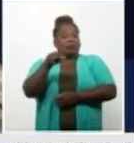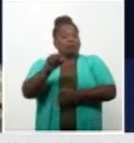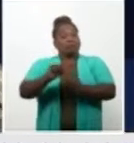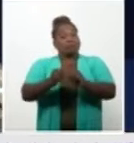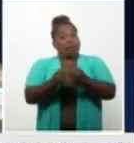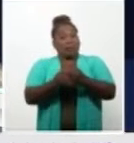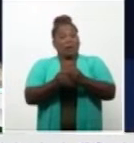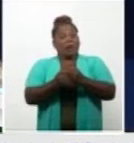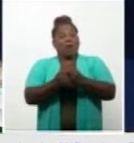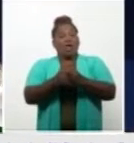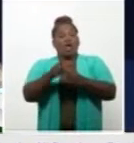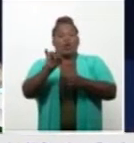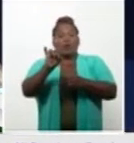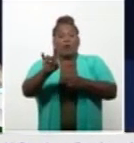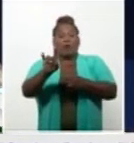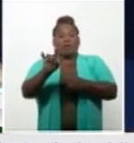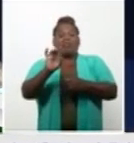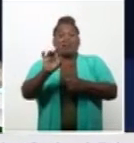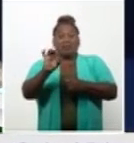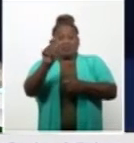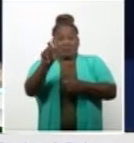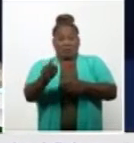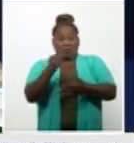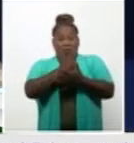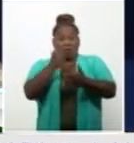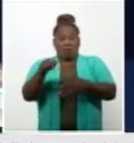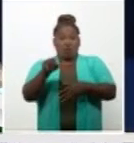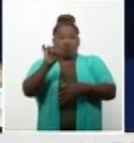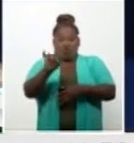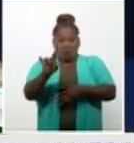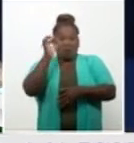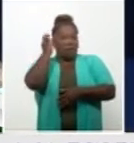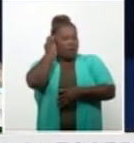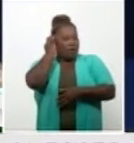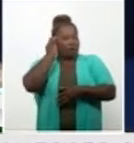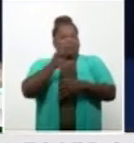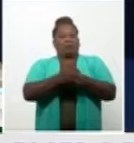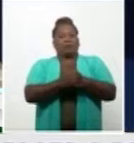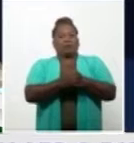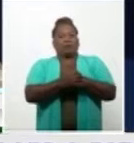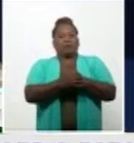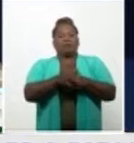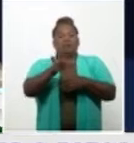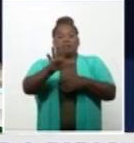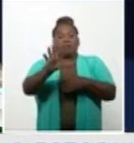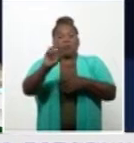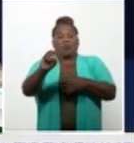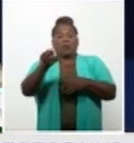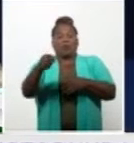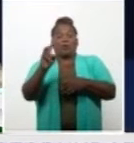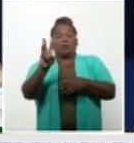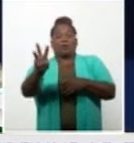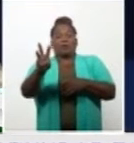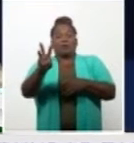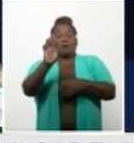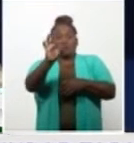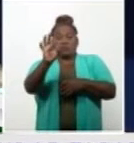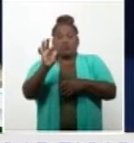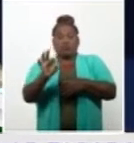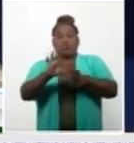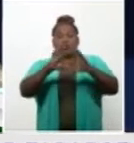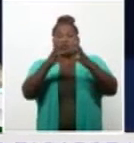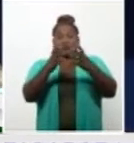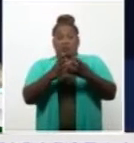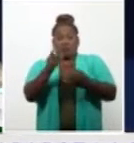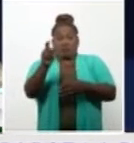The female sex is predominant. 9 out of the 15 cases were female. In the cumulative total of people diagnosed